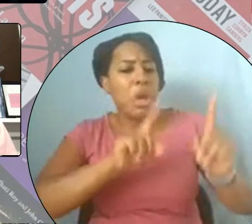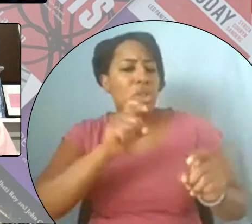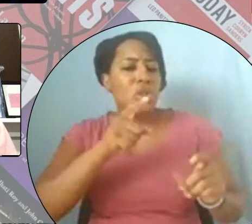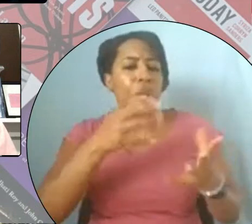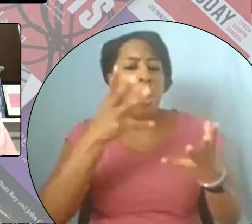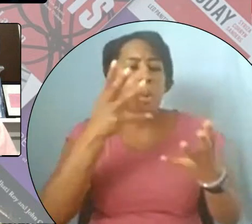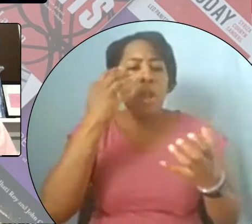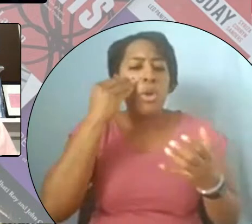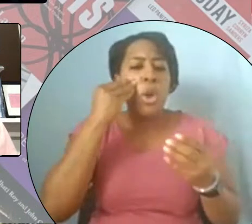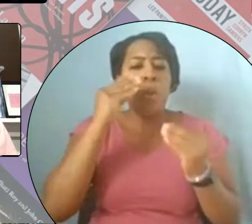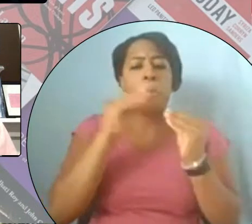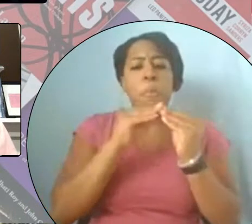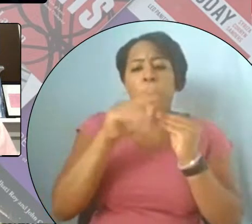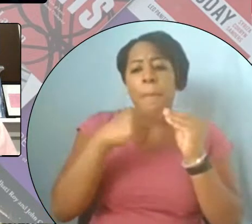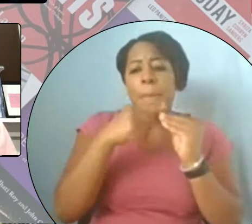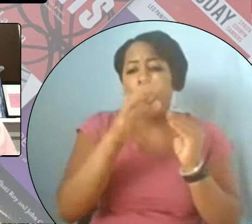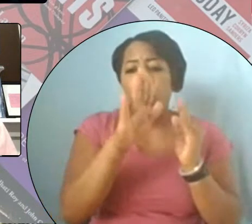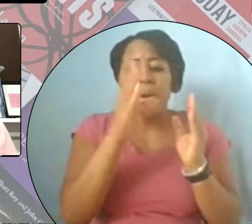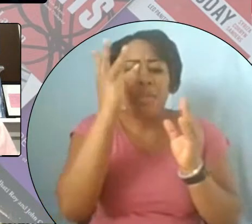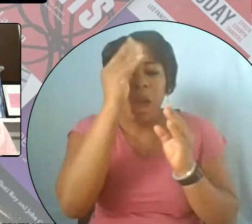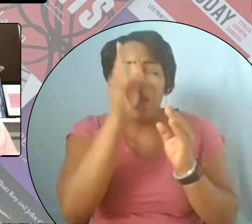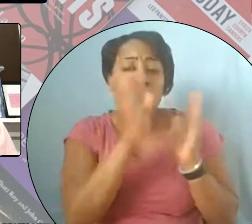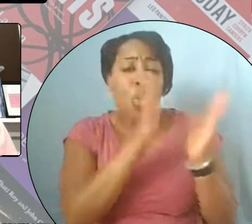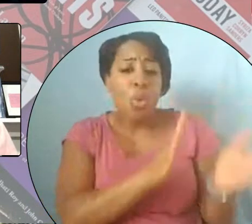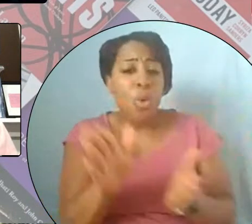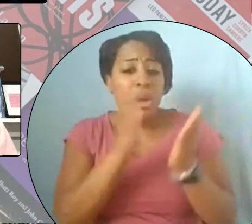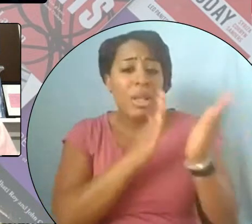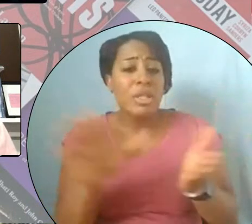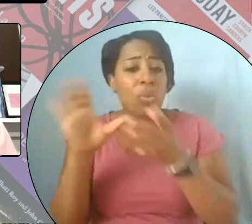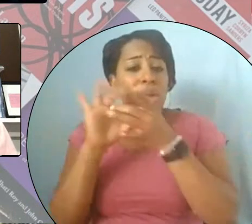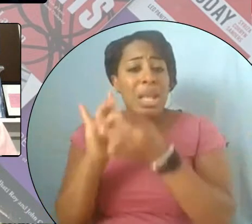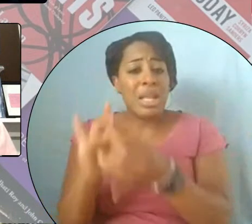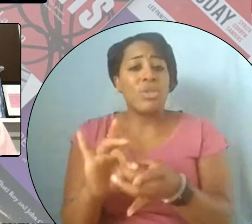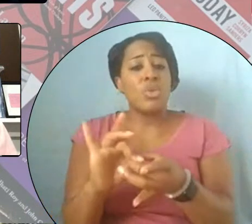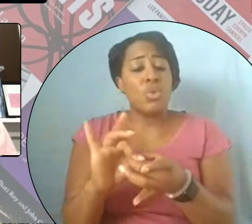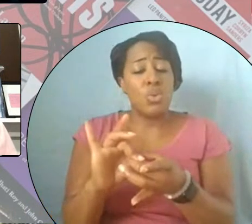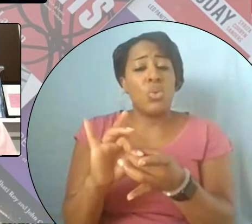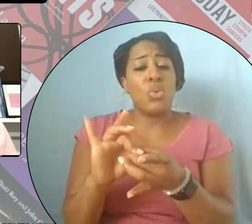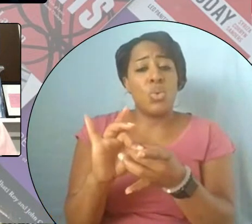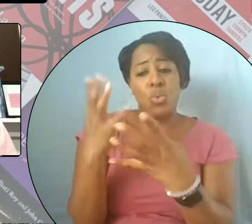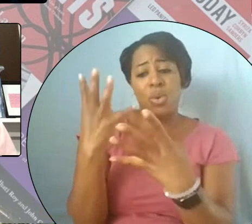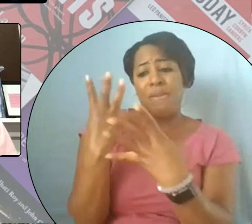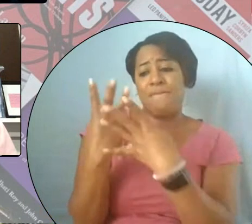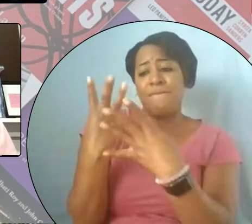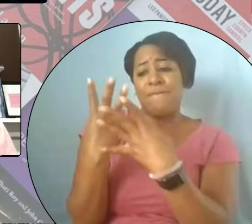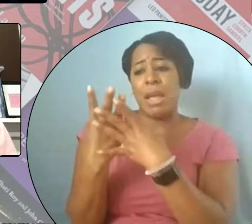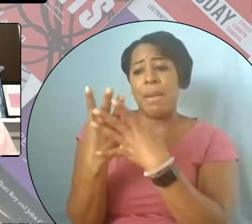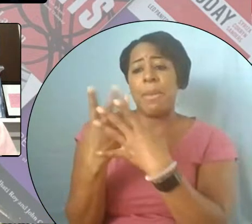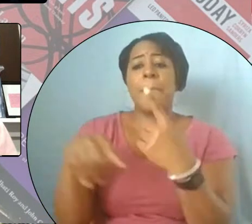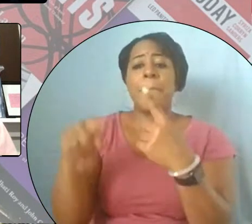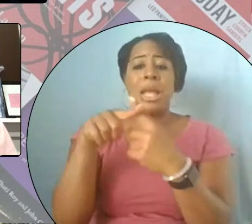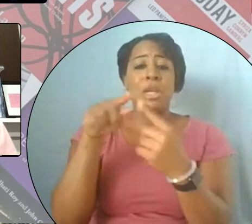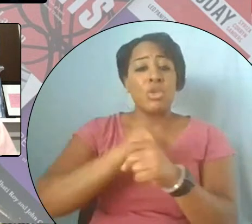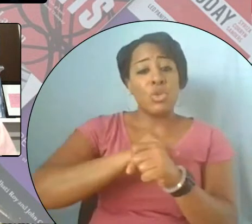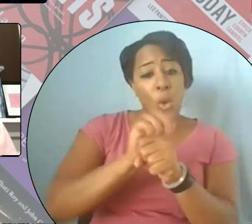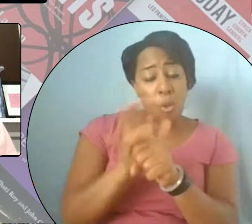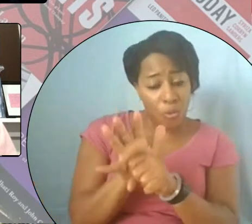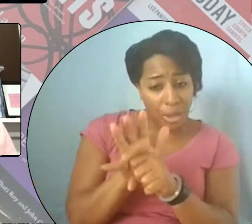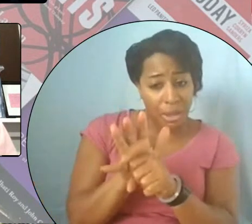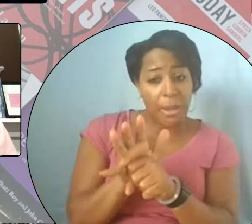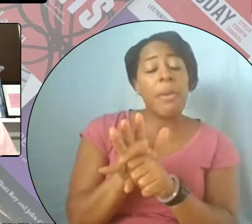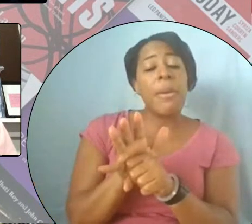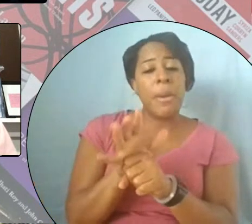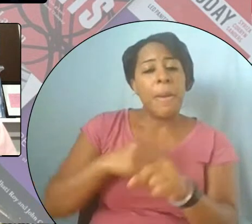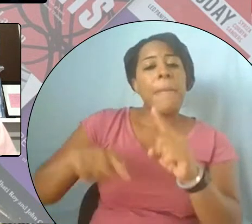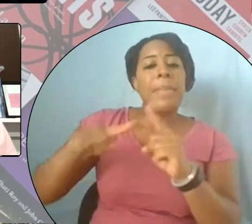your organizing around conditions of confinement under the face of COVID-19. I also have questions